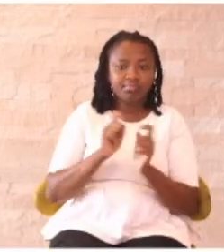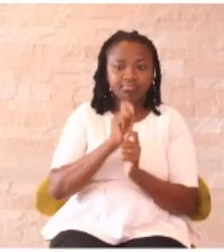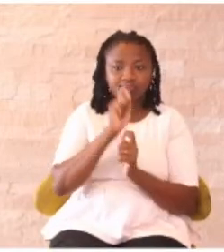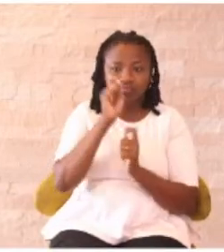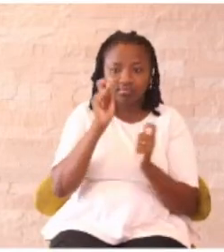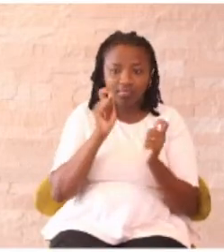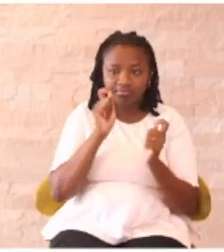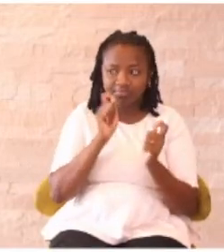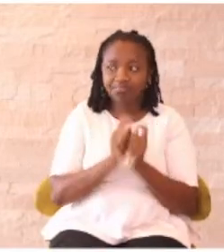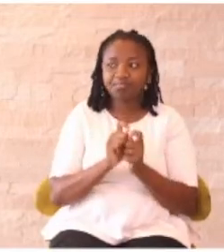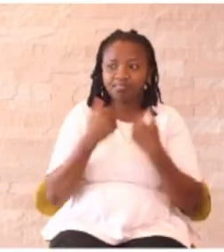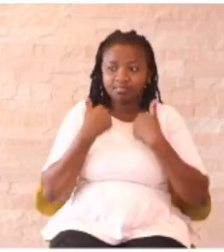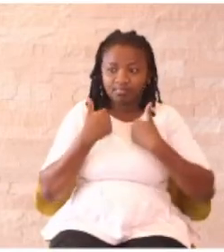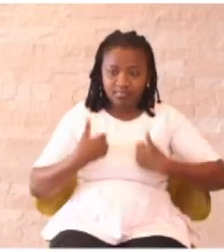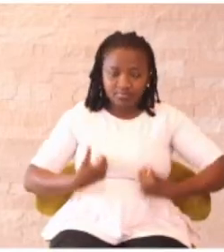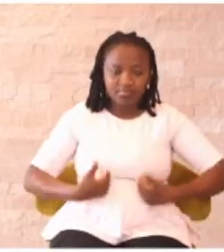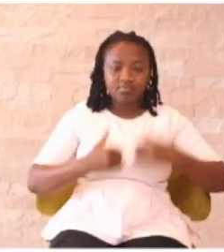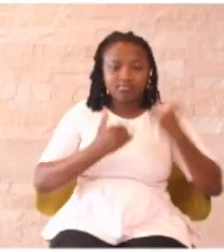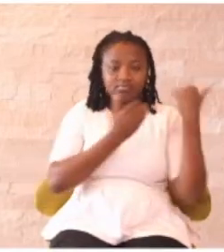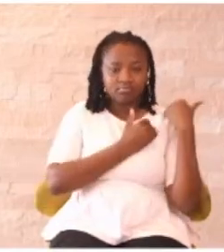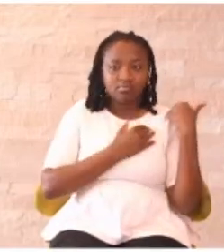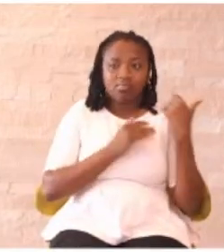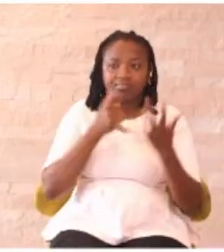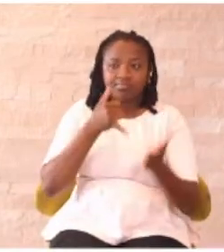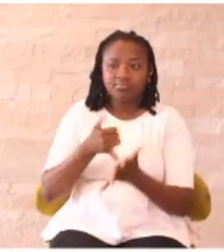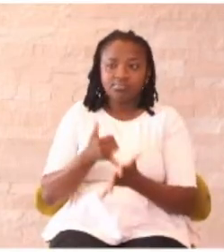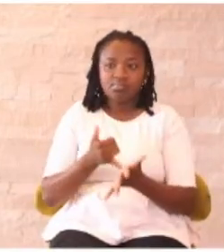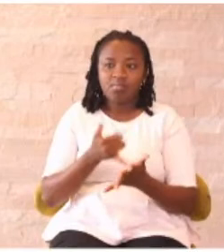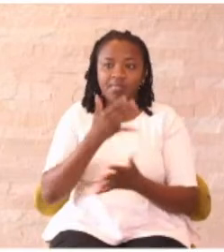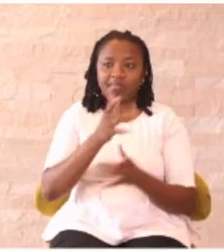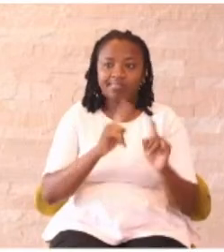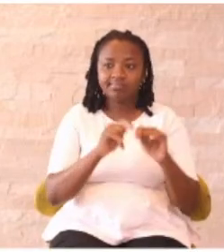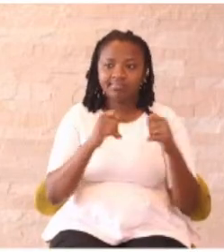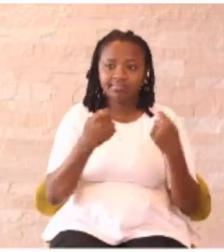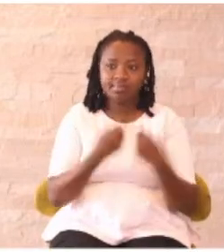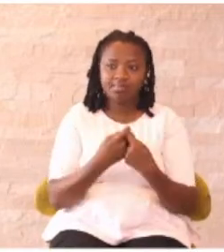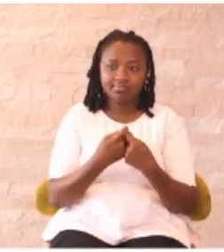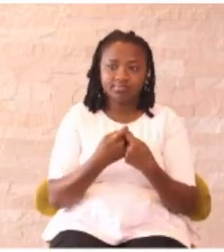particularly, I was gazetted to sit in this task force